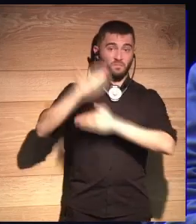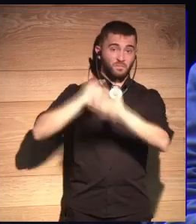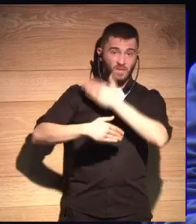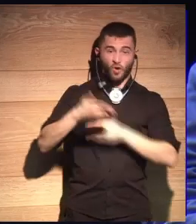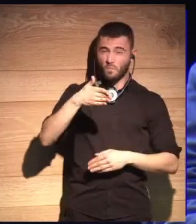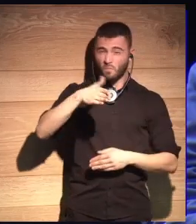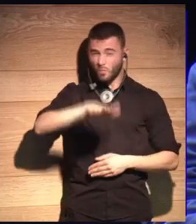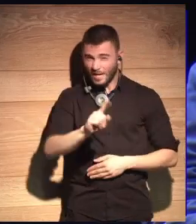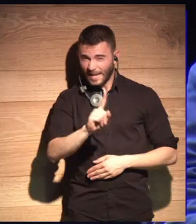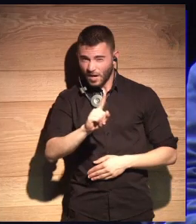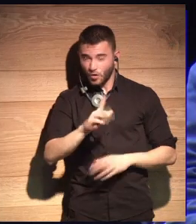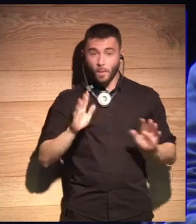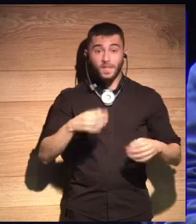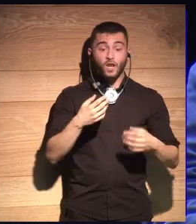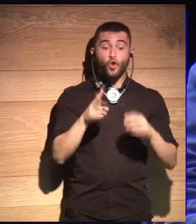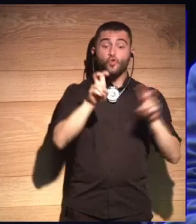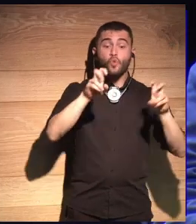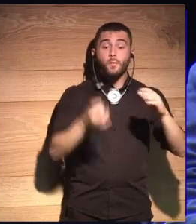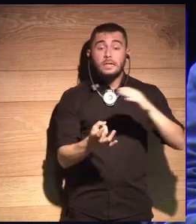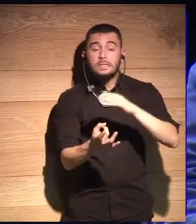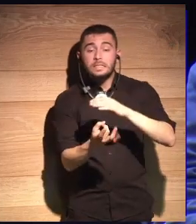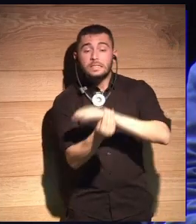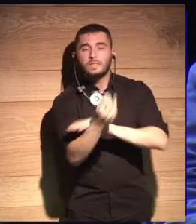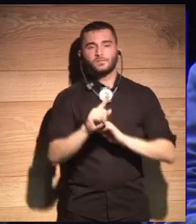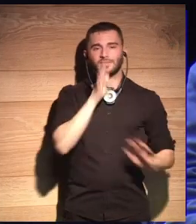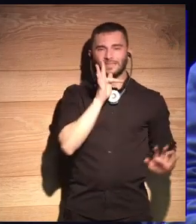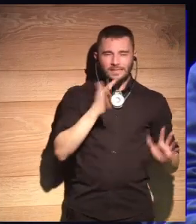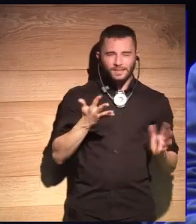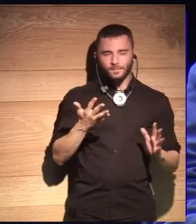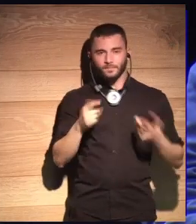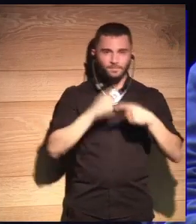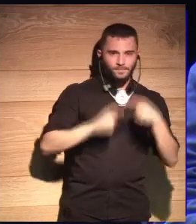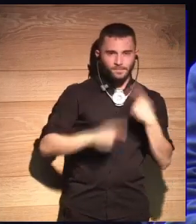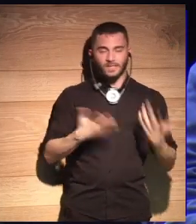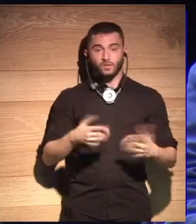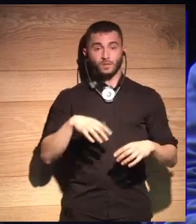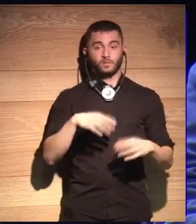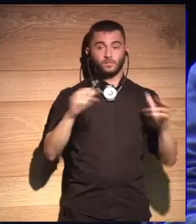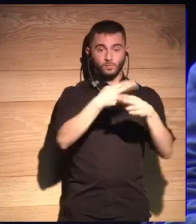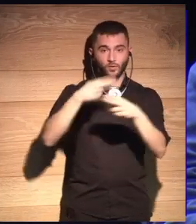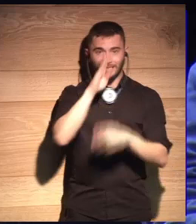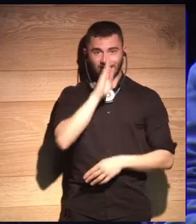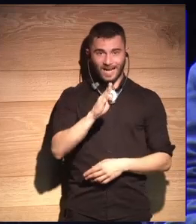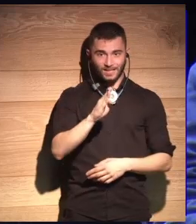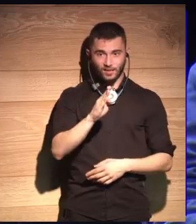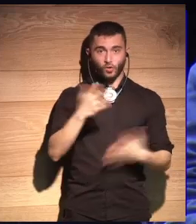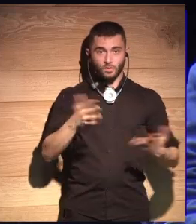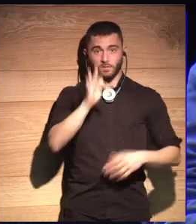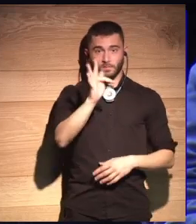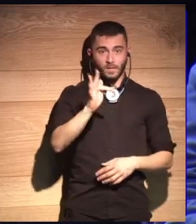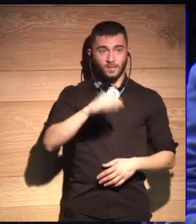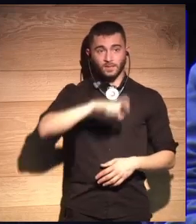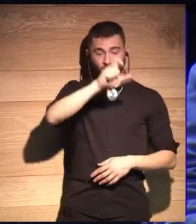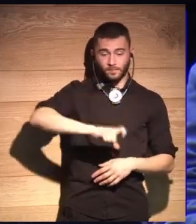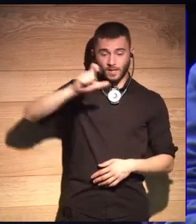recycling, where the old is not fully dead and the new is not fully born, where we will continue